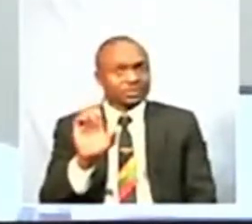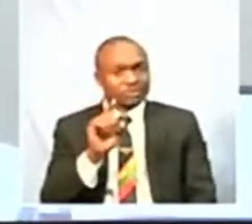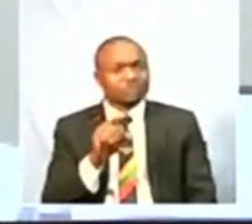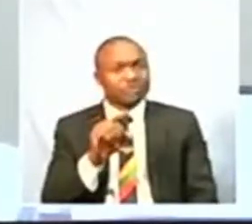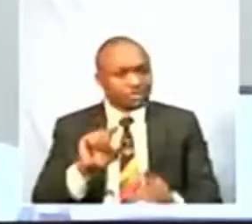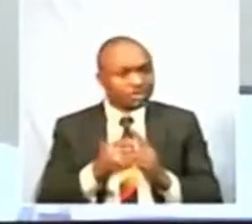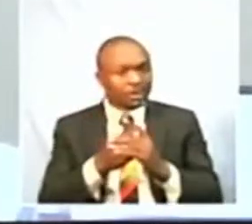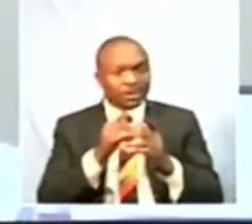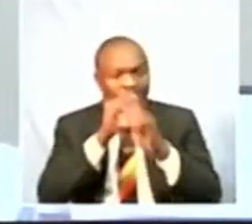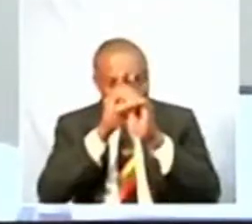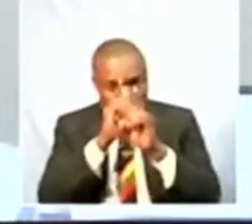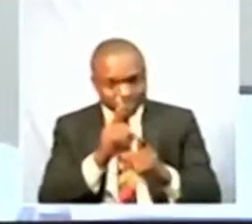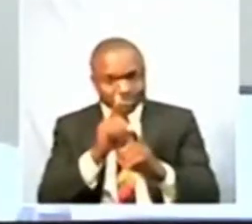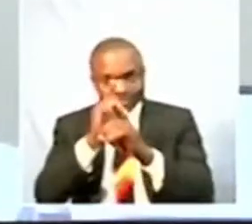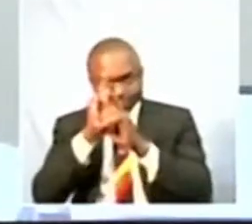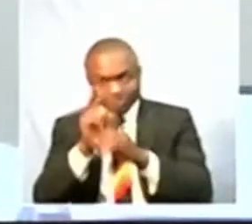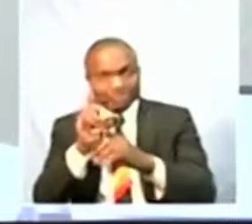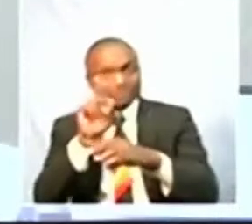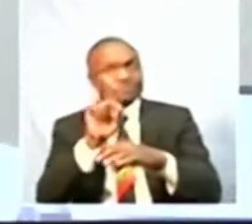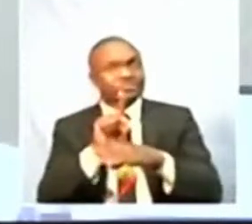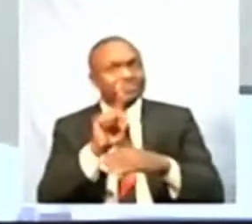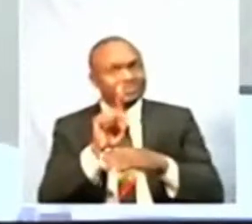projects.